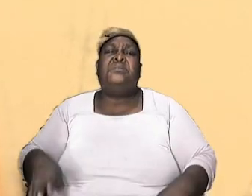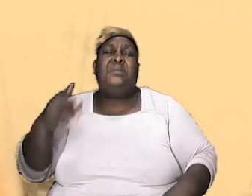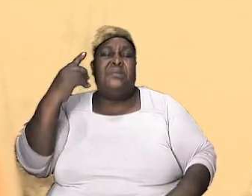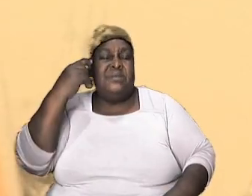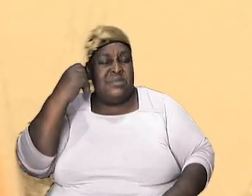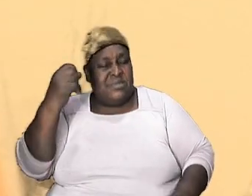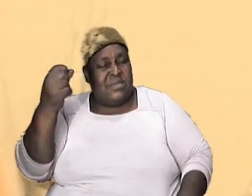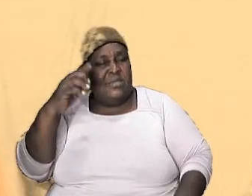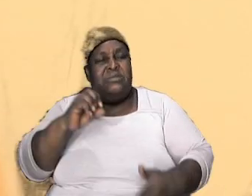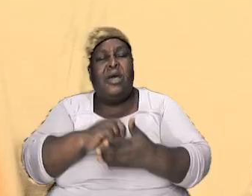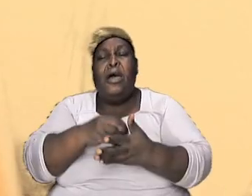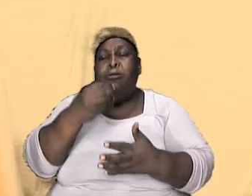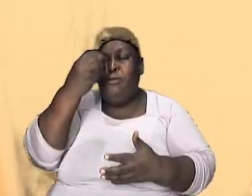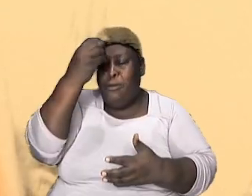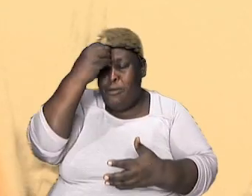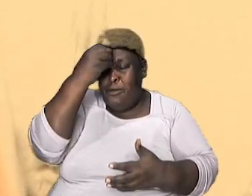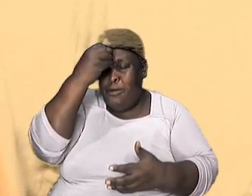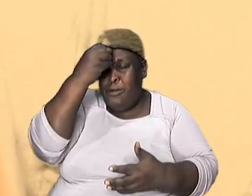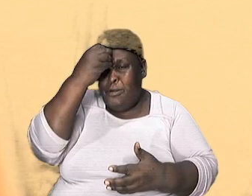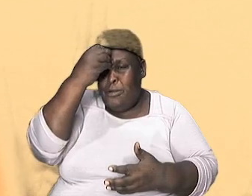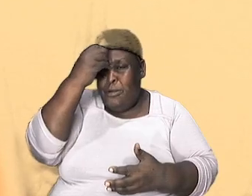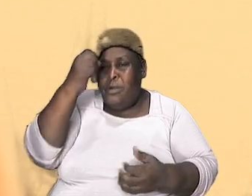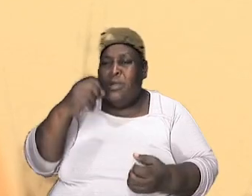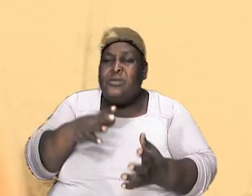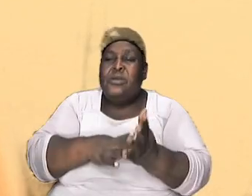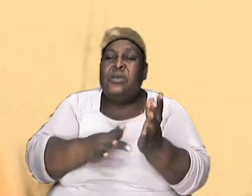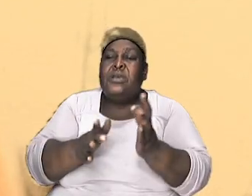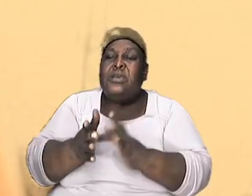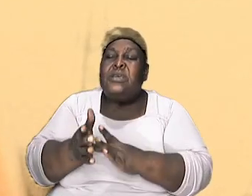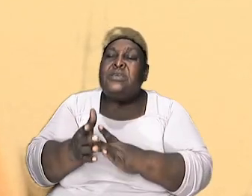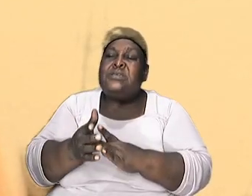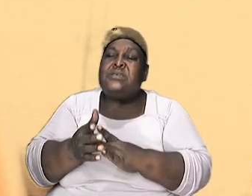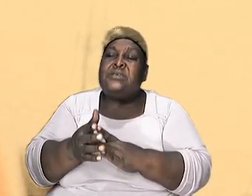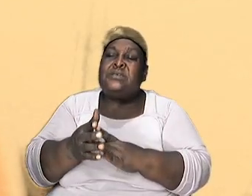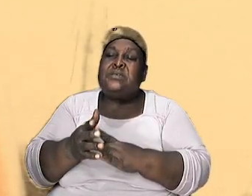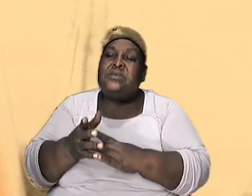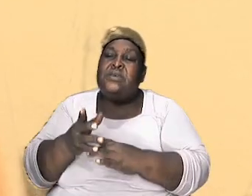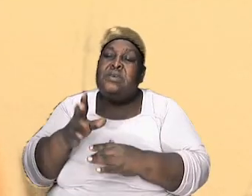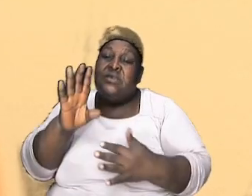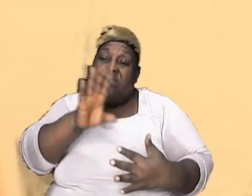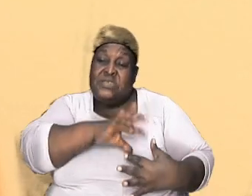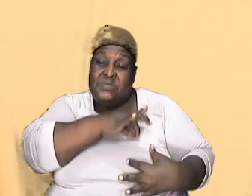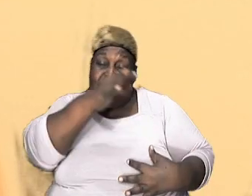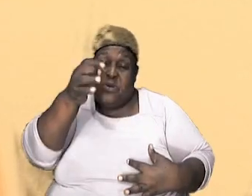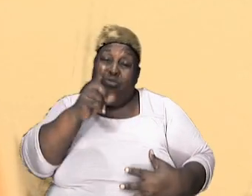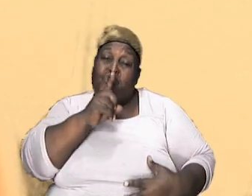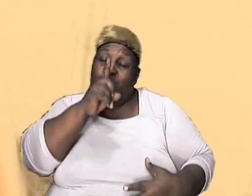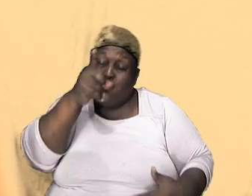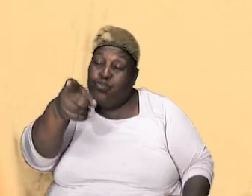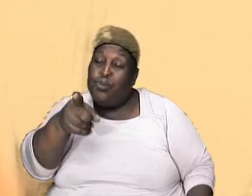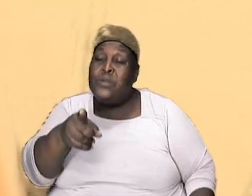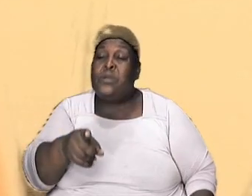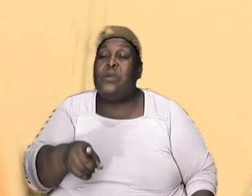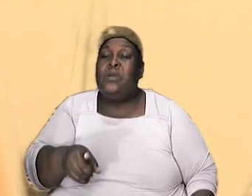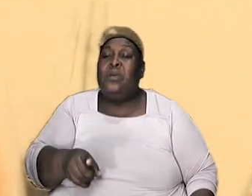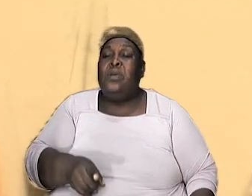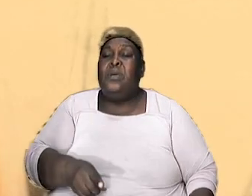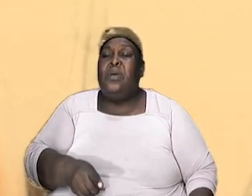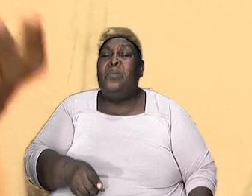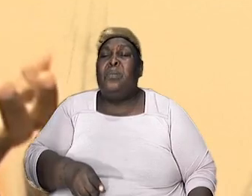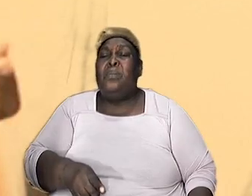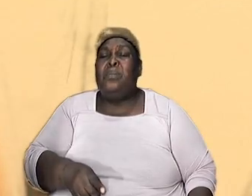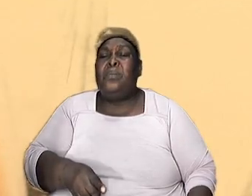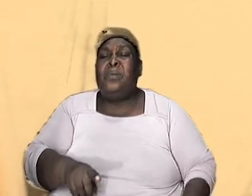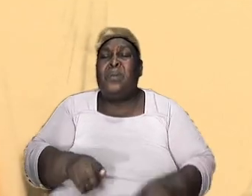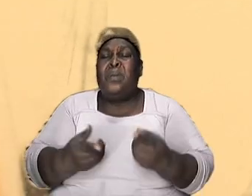can learn as it relates to this woman. Jesus said it must be done in spirit and in truth. And we can break this down and see what the